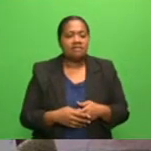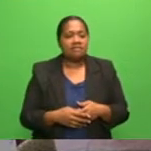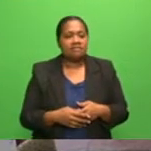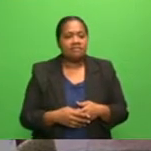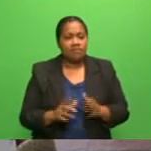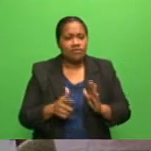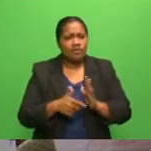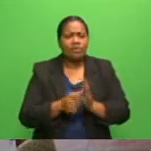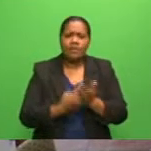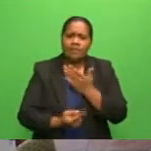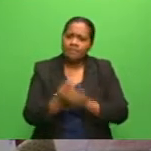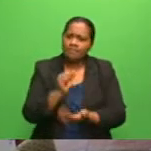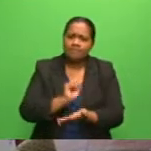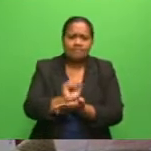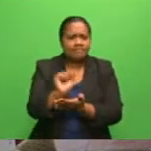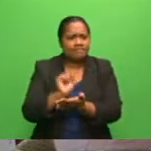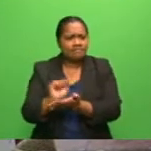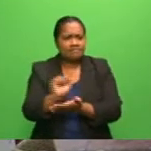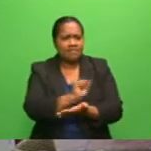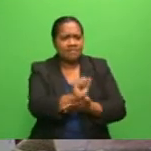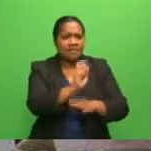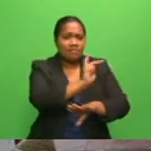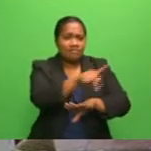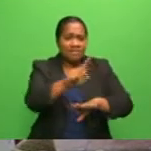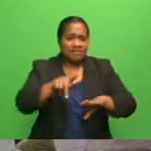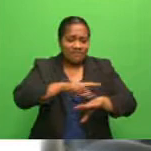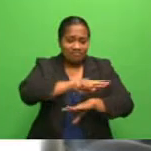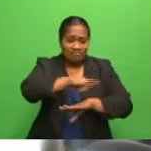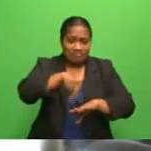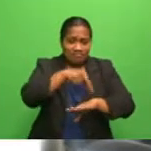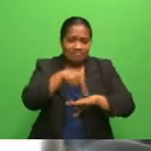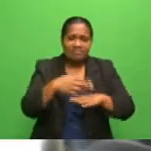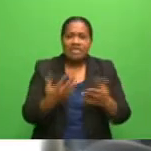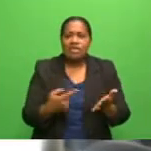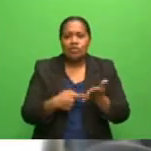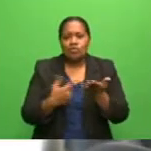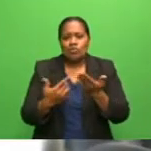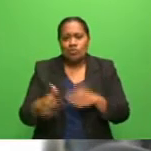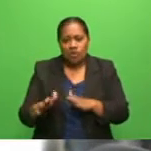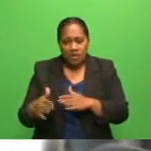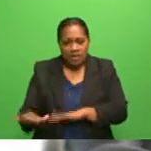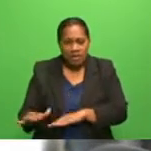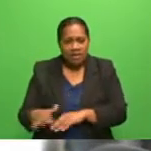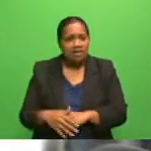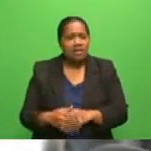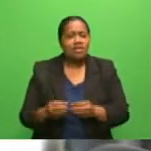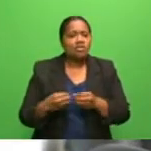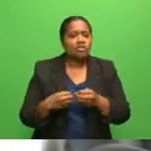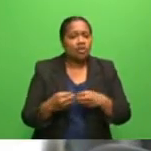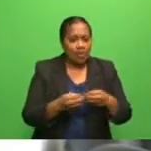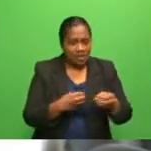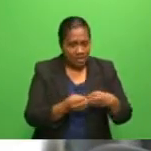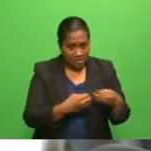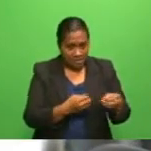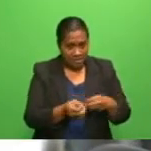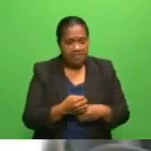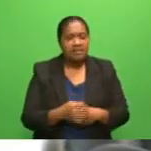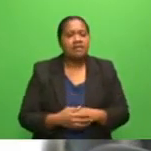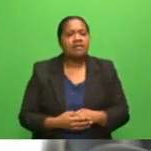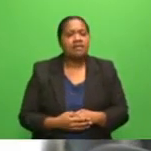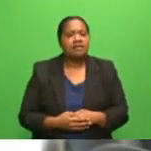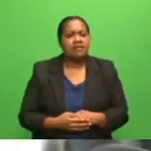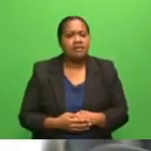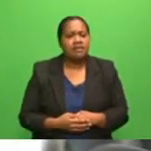sold to the Pacific region, namely Tonga, the Solomon Islands,